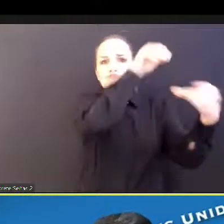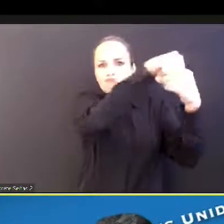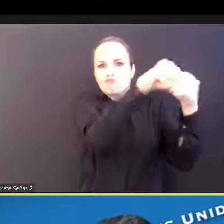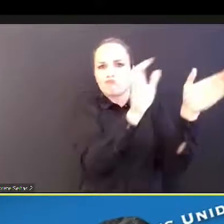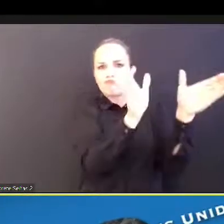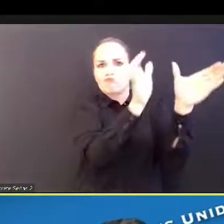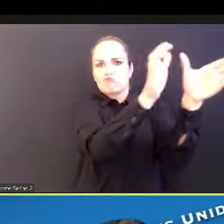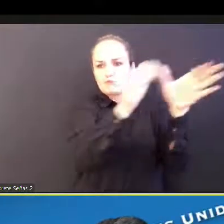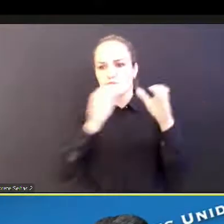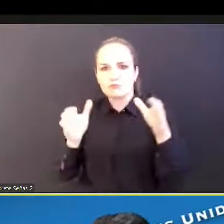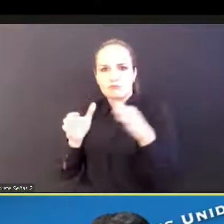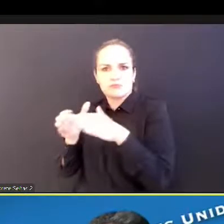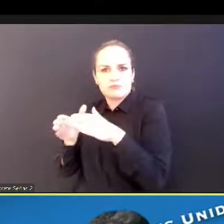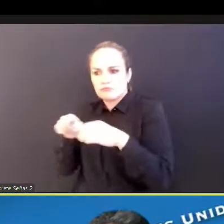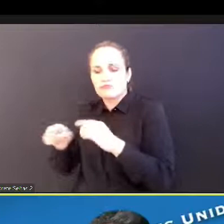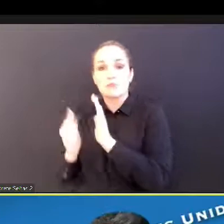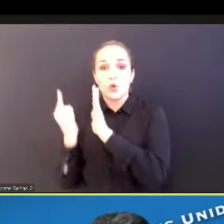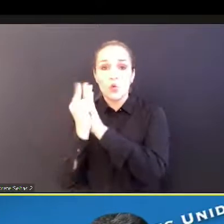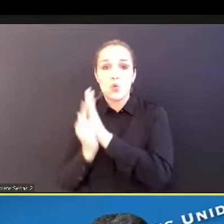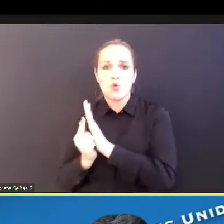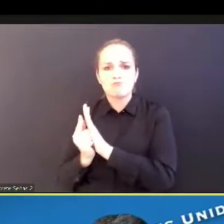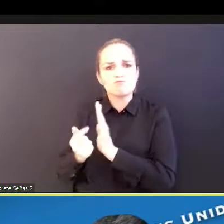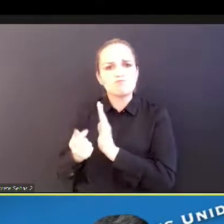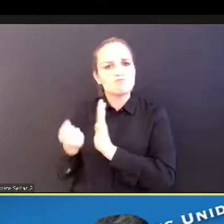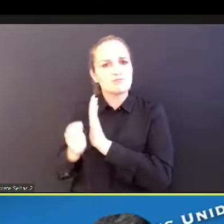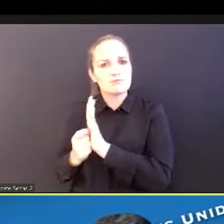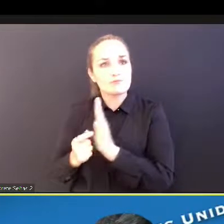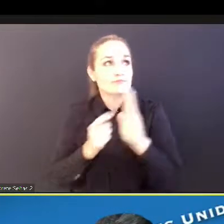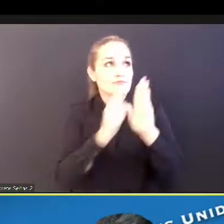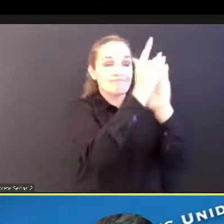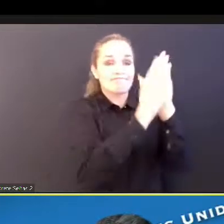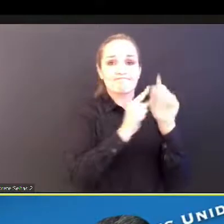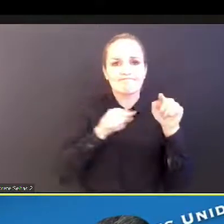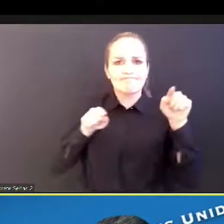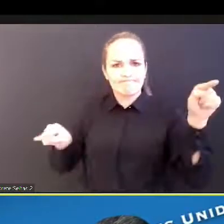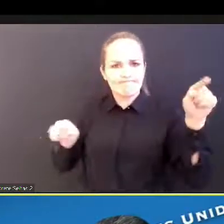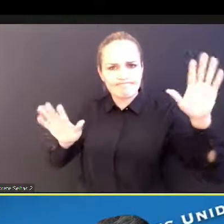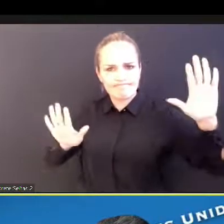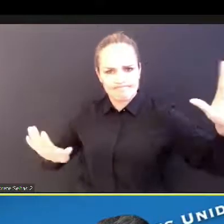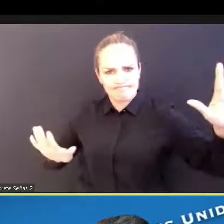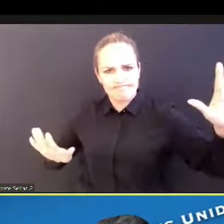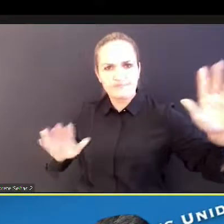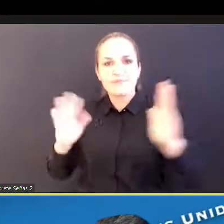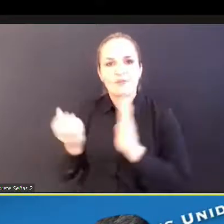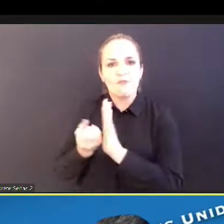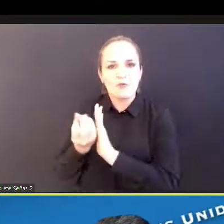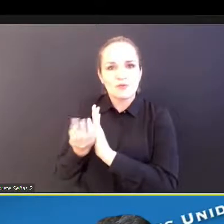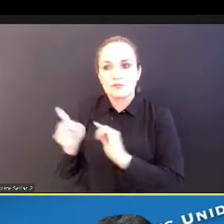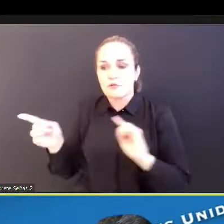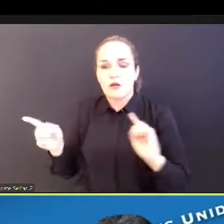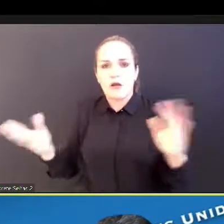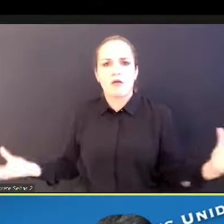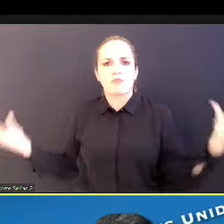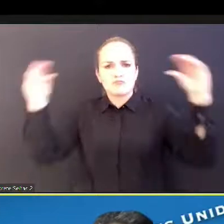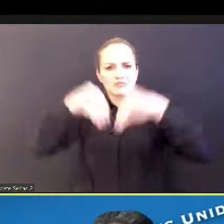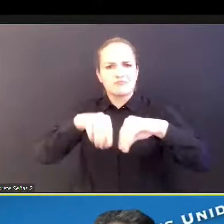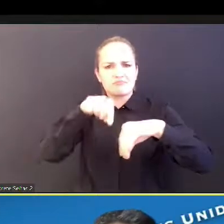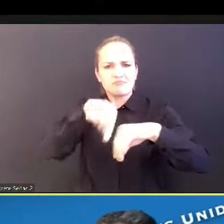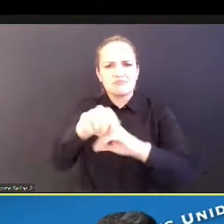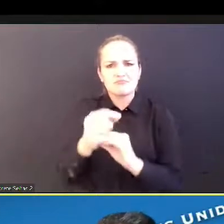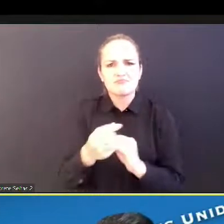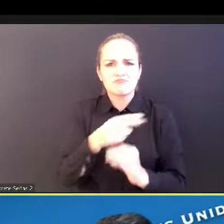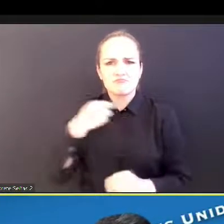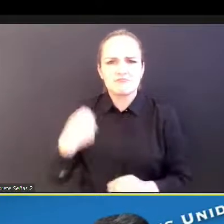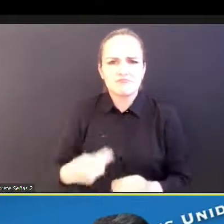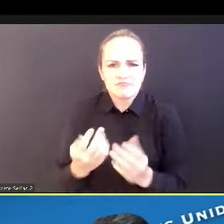imposing regulations regard to local storage. Do you think governments should give up all these policies